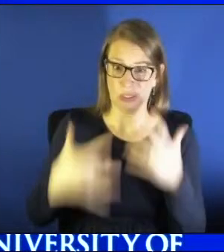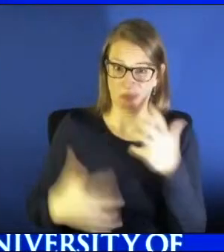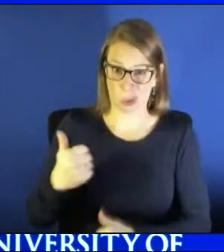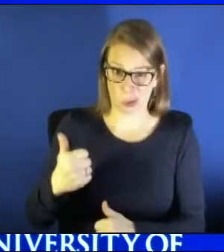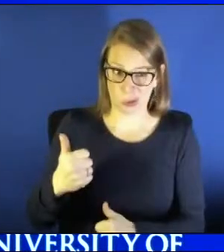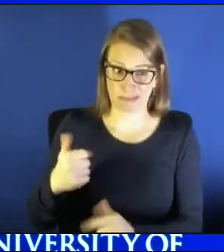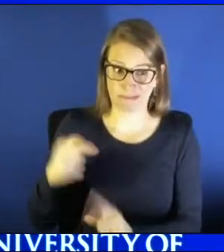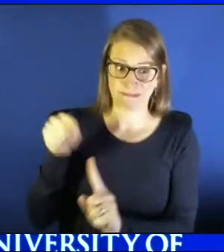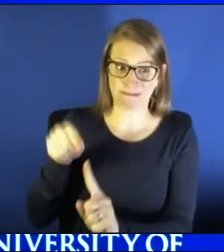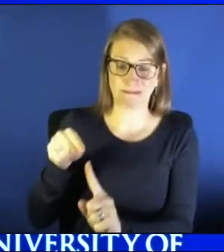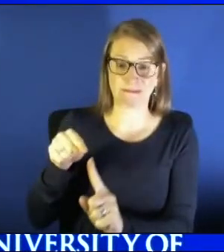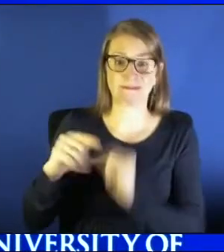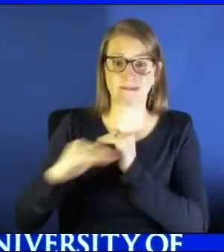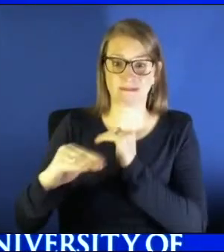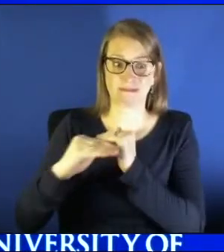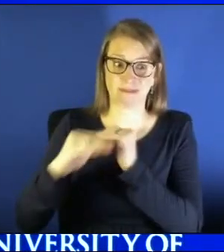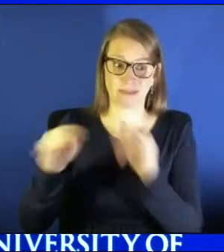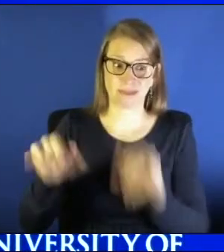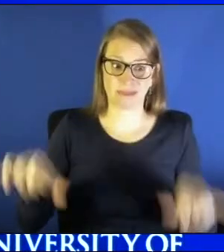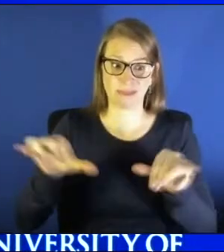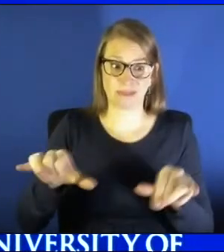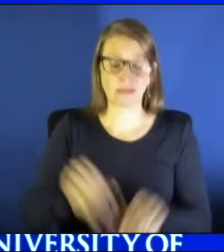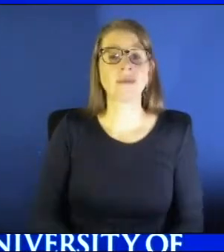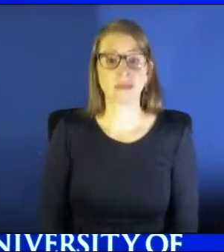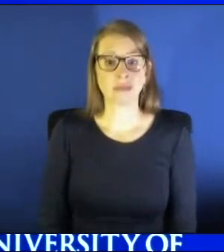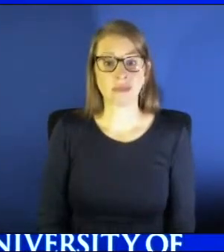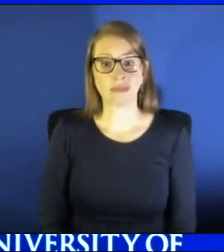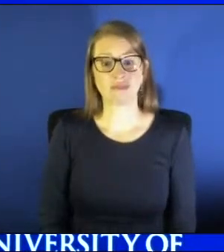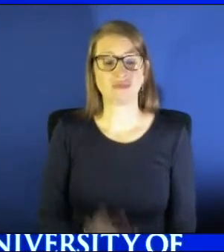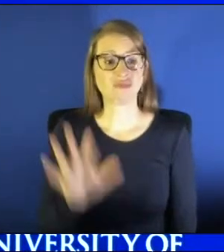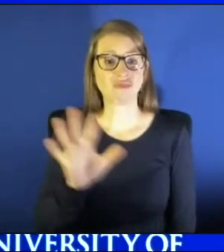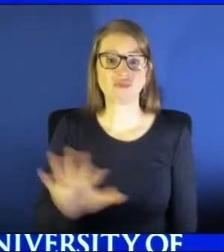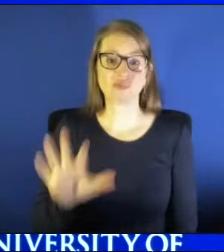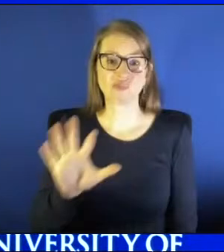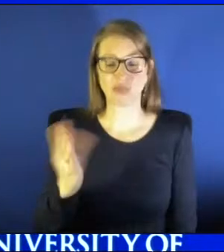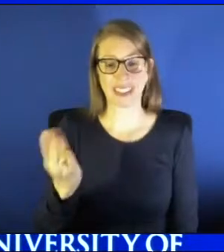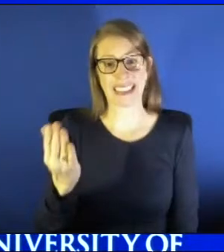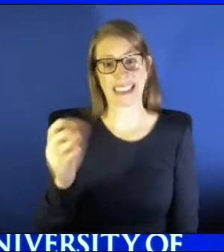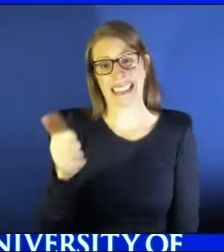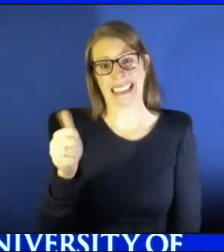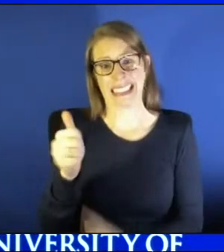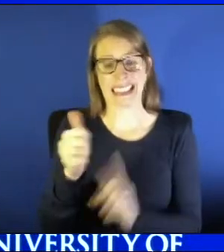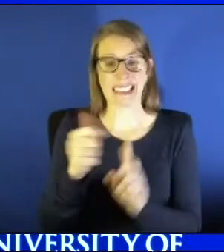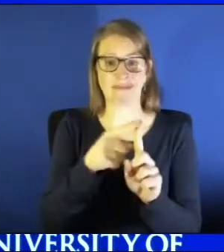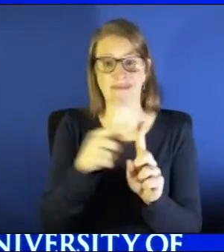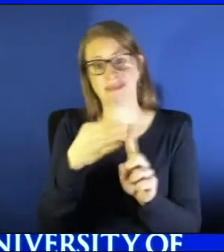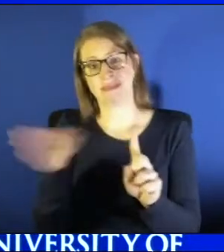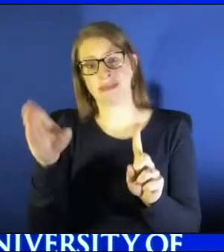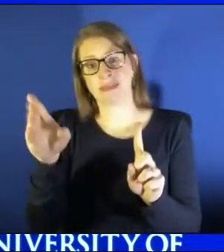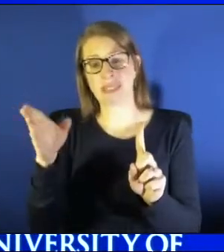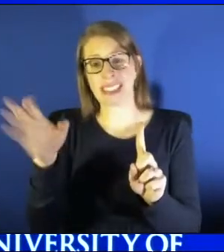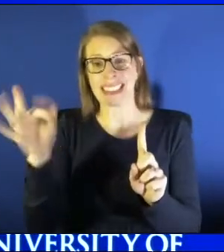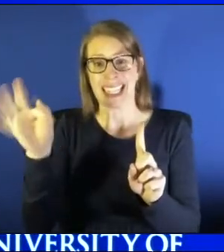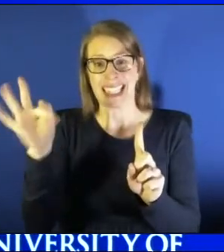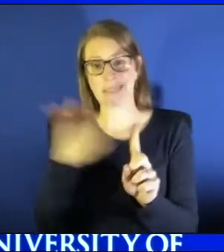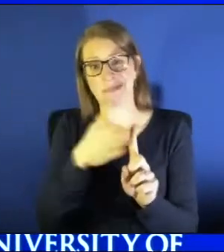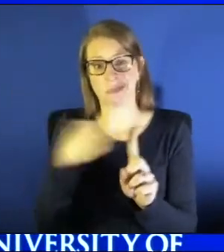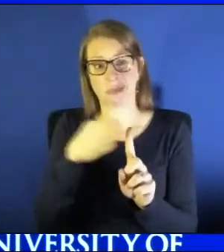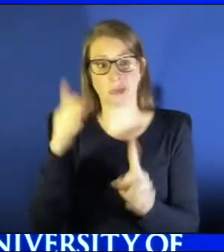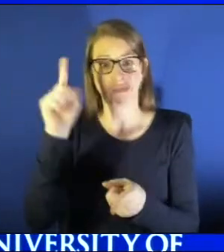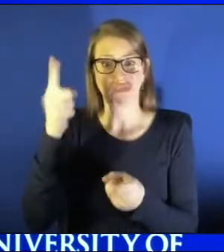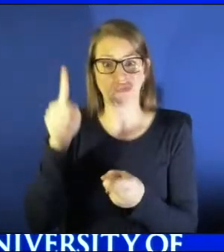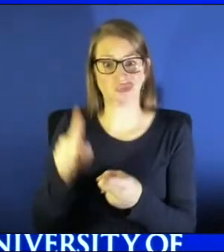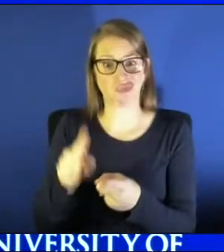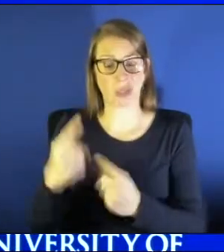staying stable in the mid-teens. Again, hopefully it will go down, but one day at a time. And overall, I